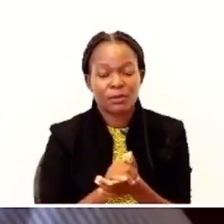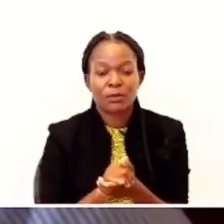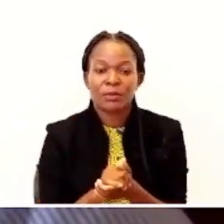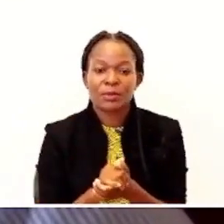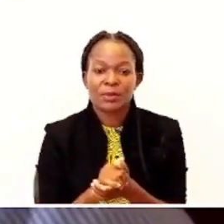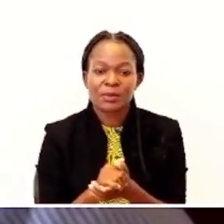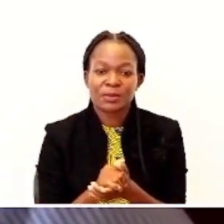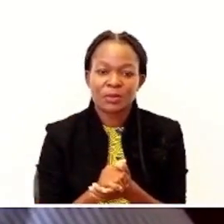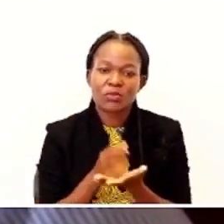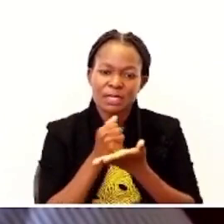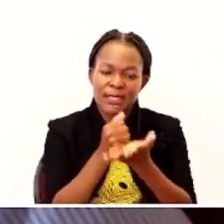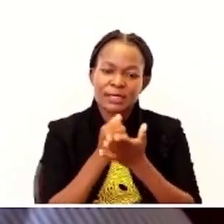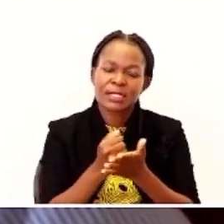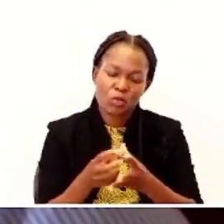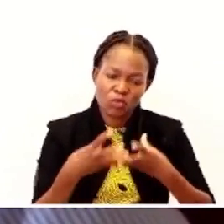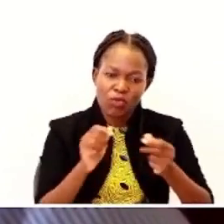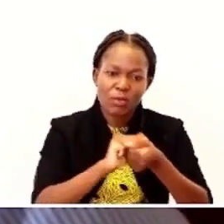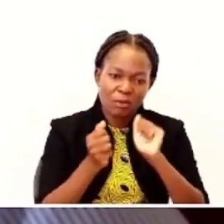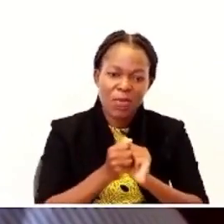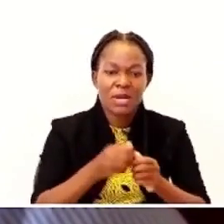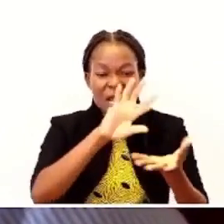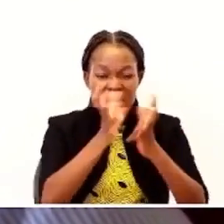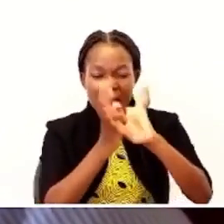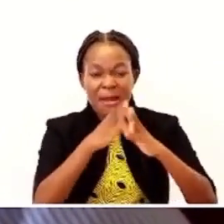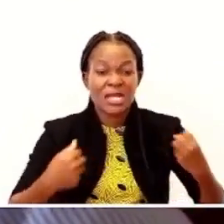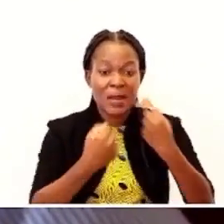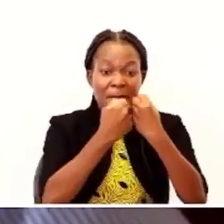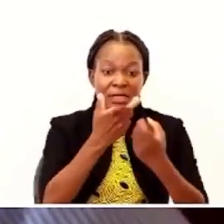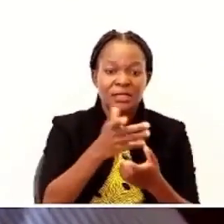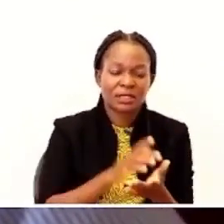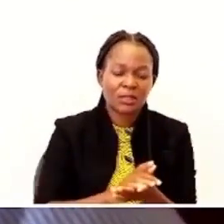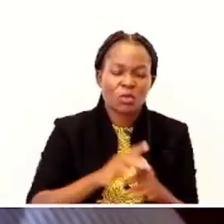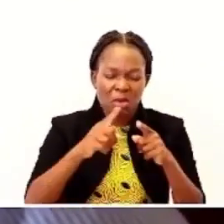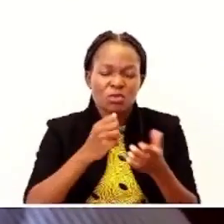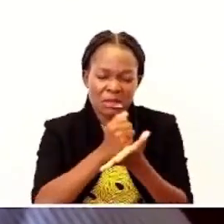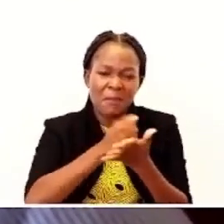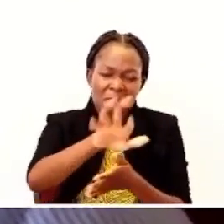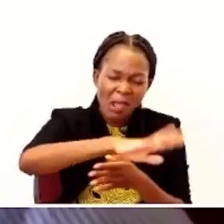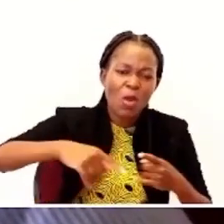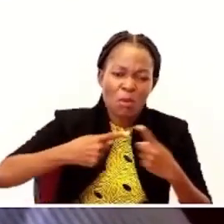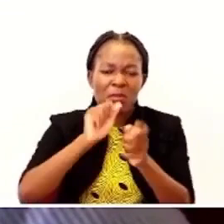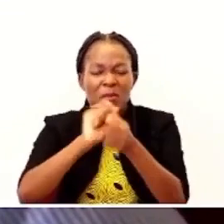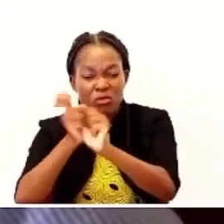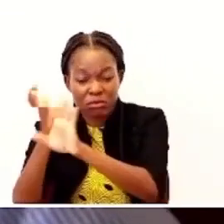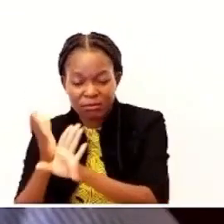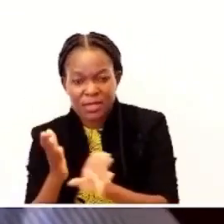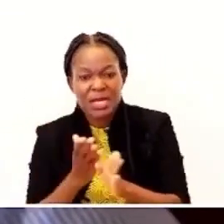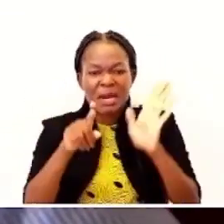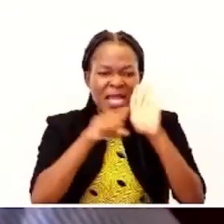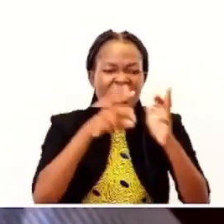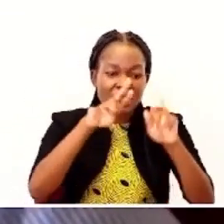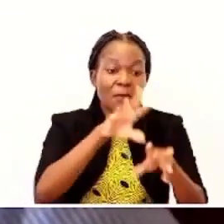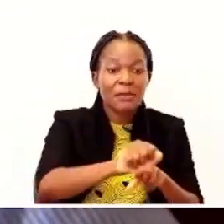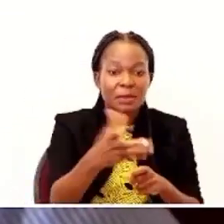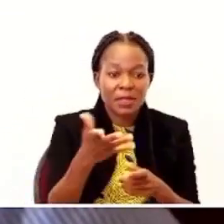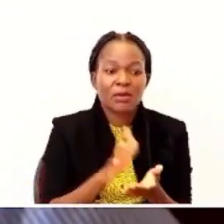for the climate emergency are the ones that are most impacted, that pay the highest price. And this